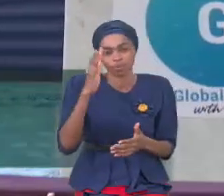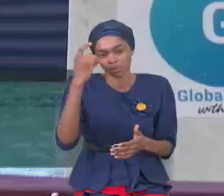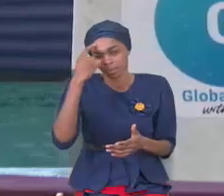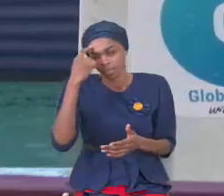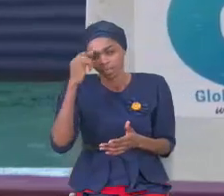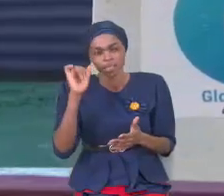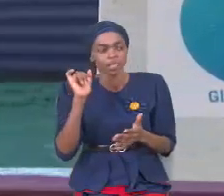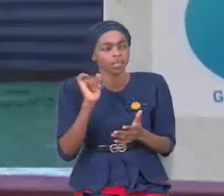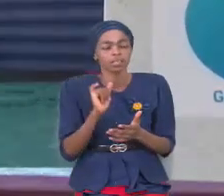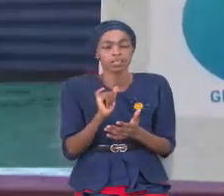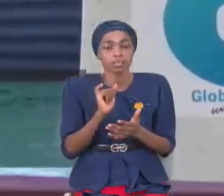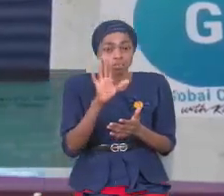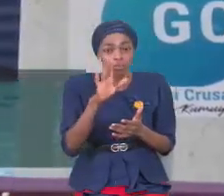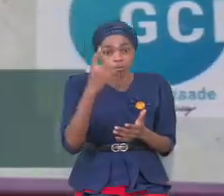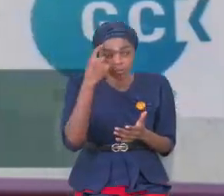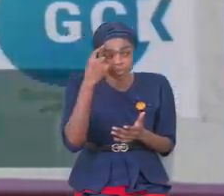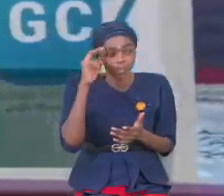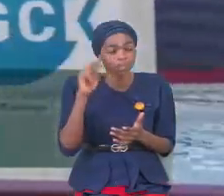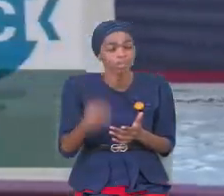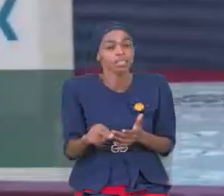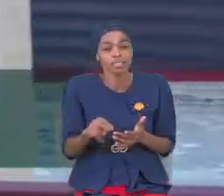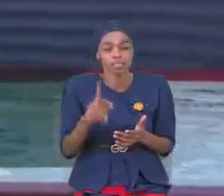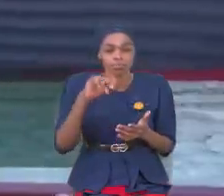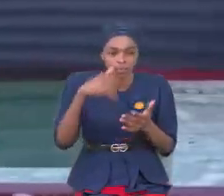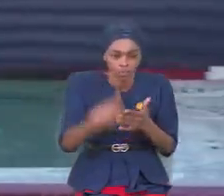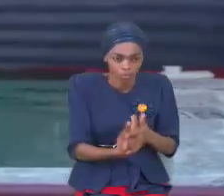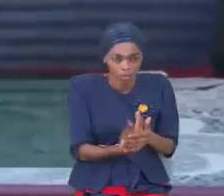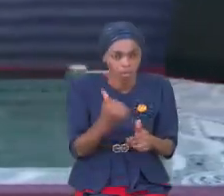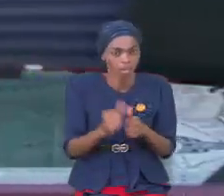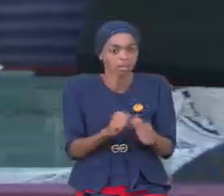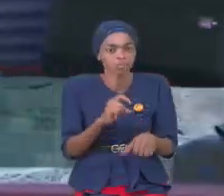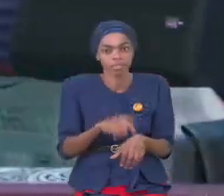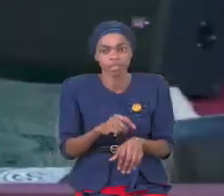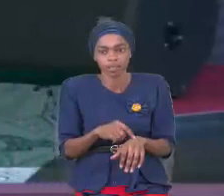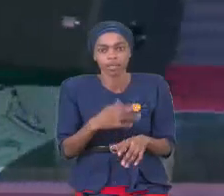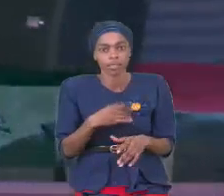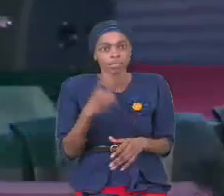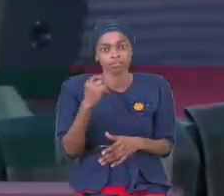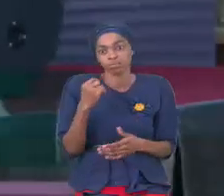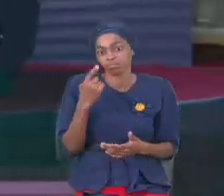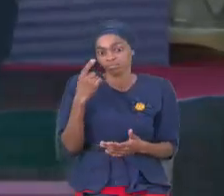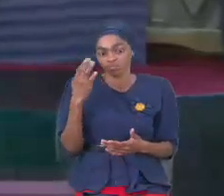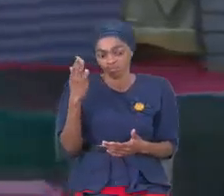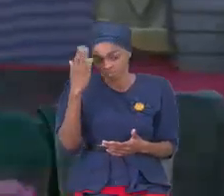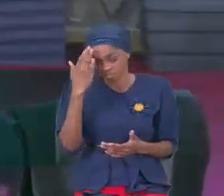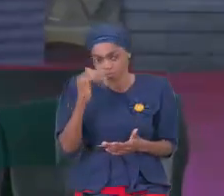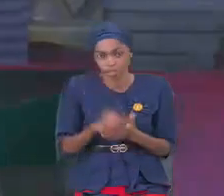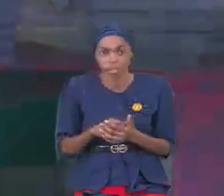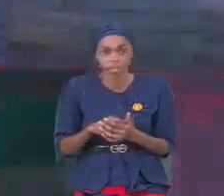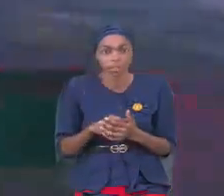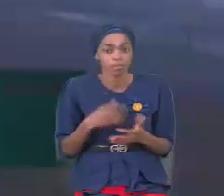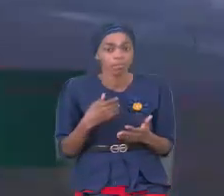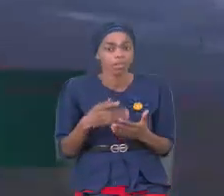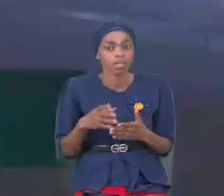renewal every time. Have you noticed that, let's say, for example, you knew somebody's name,